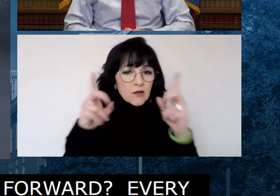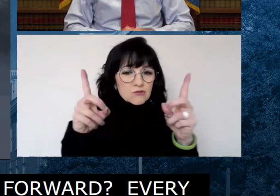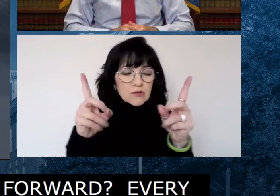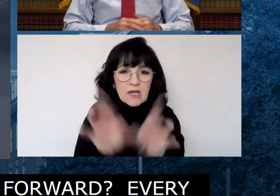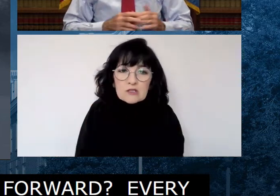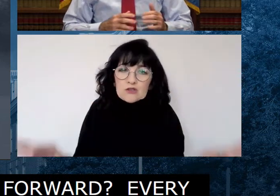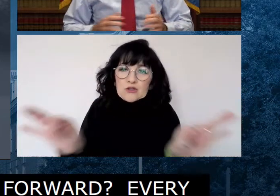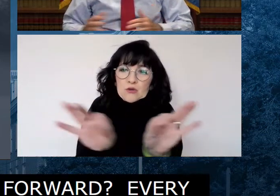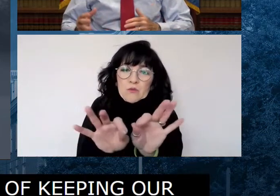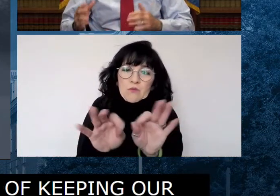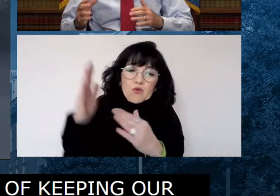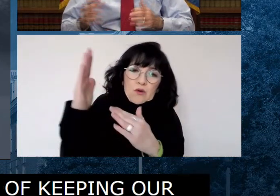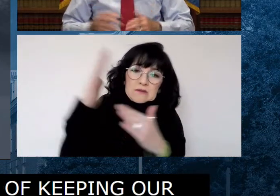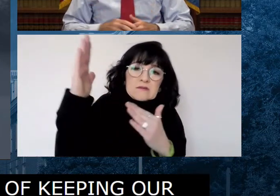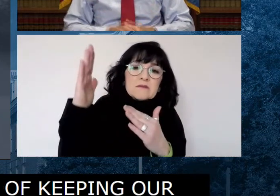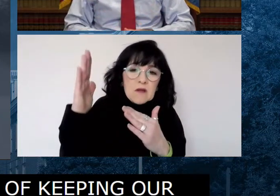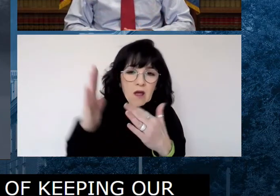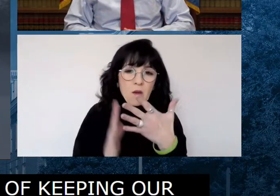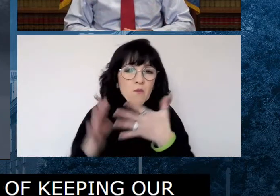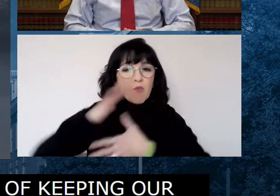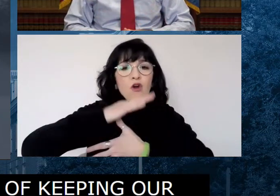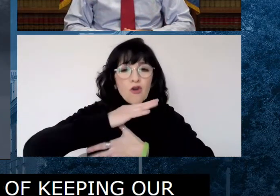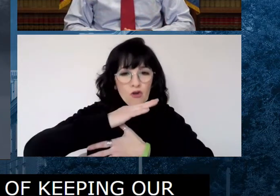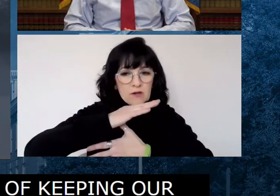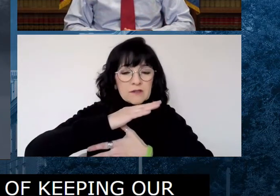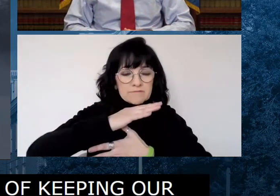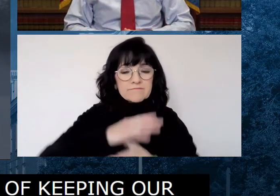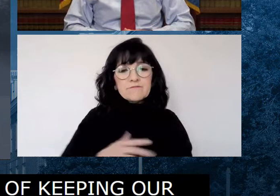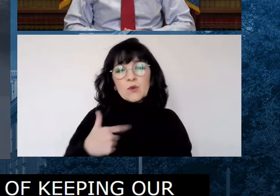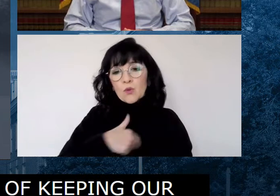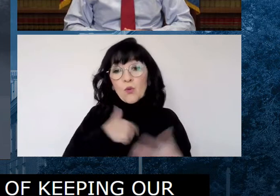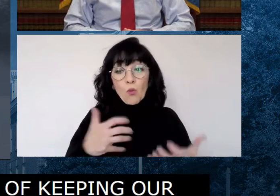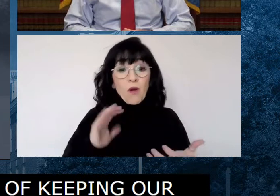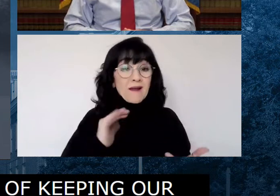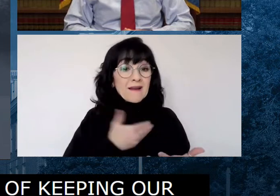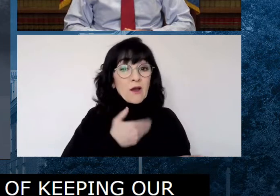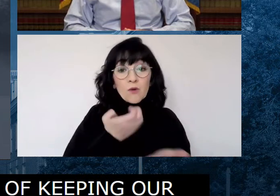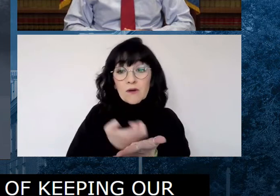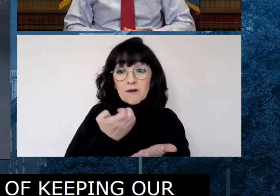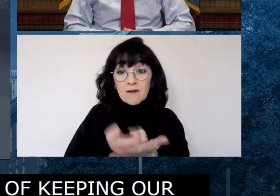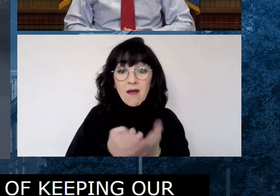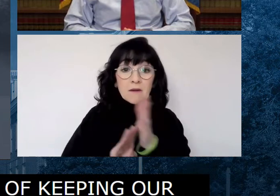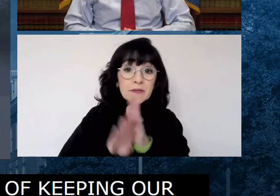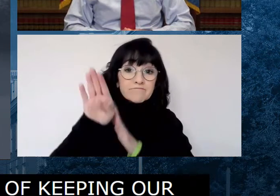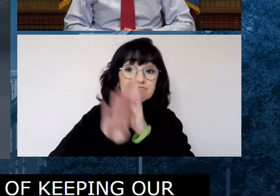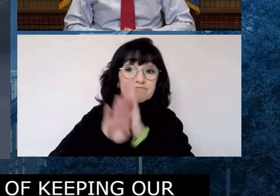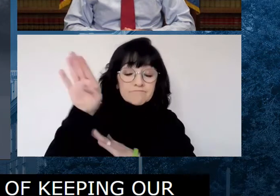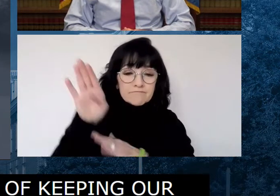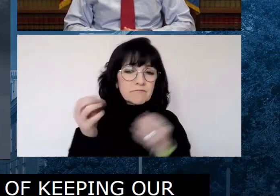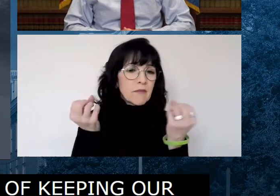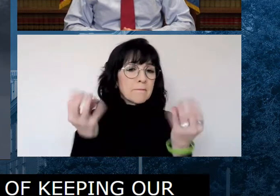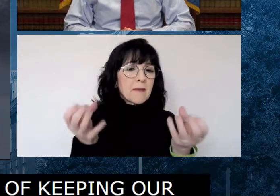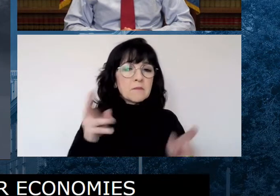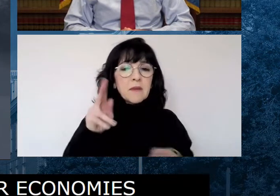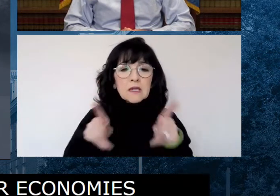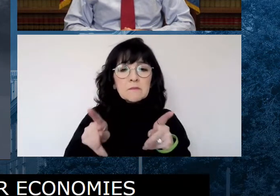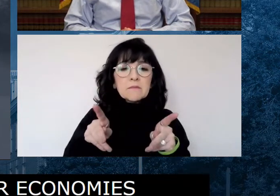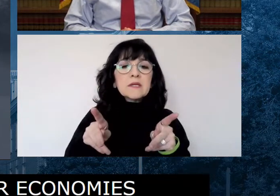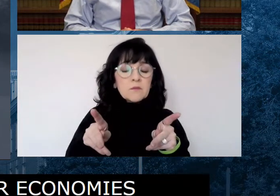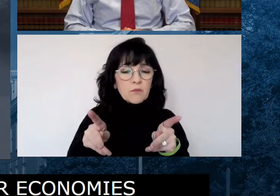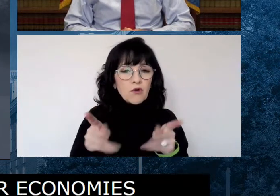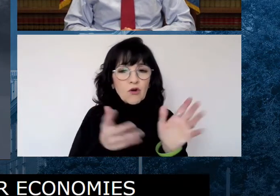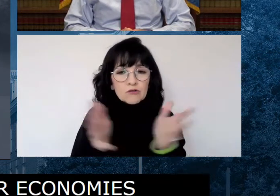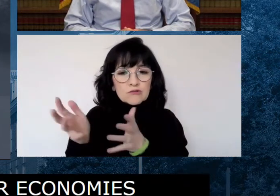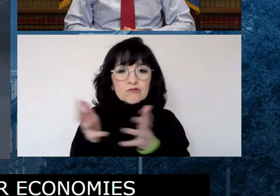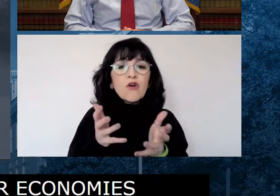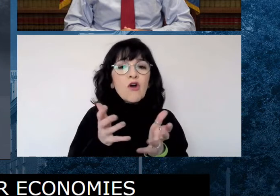country, with our economies accelerating again. A lot of discussion about federal funds that are flowing into states